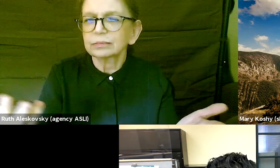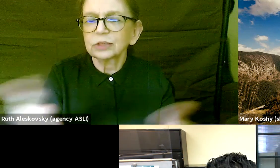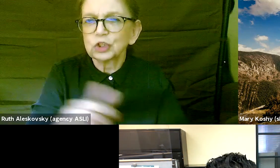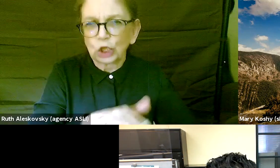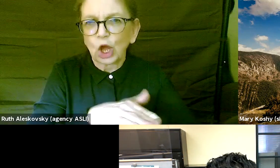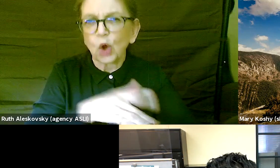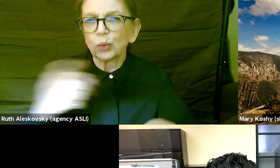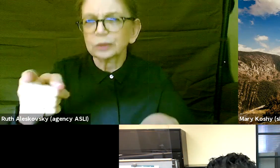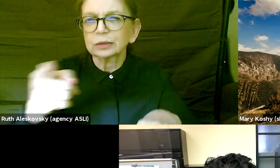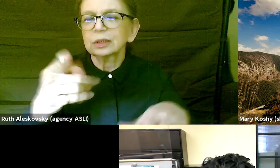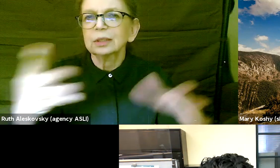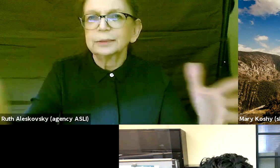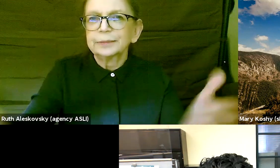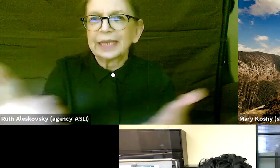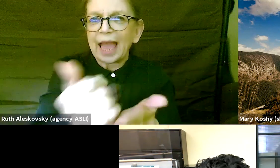you know,